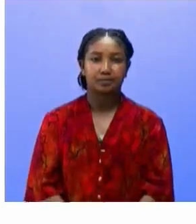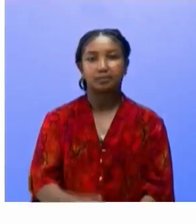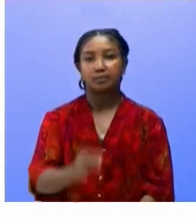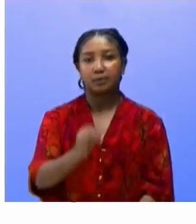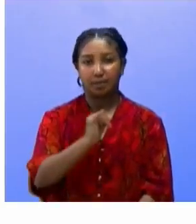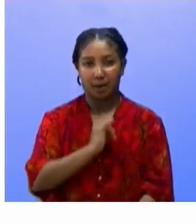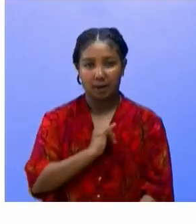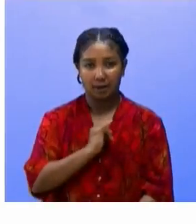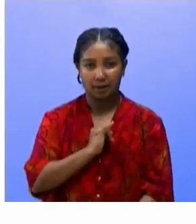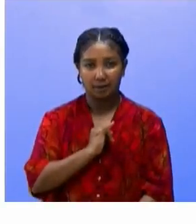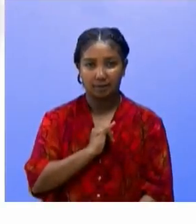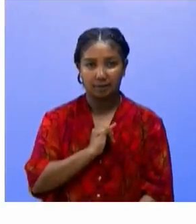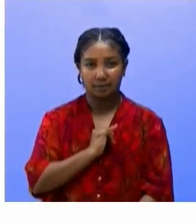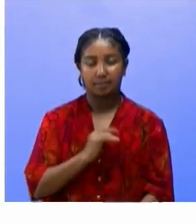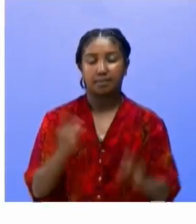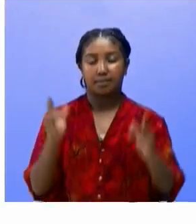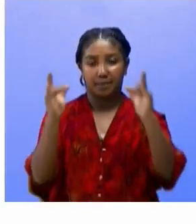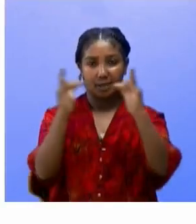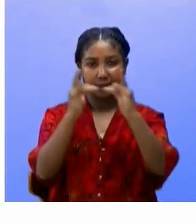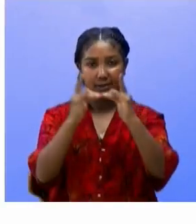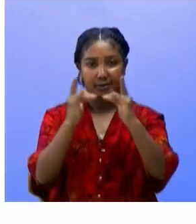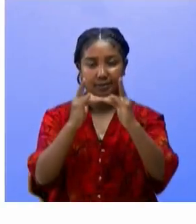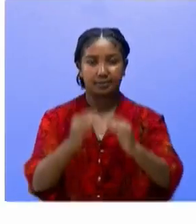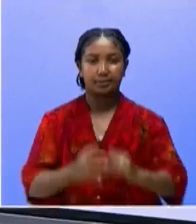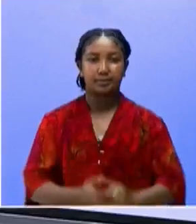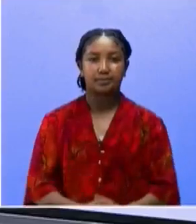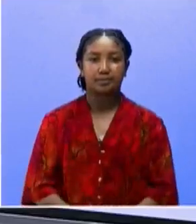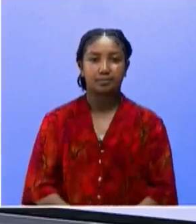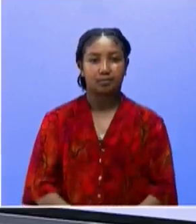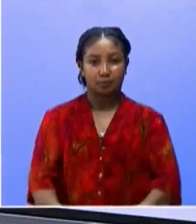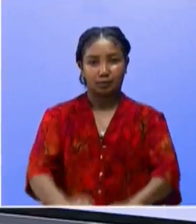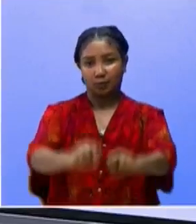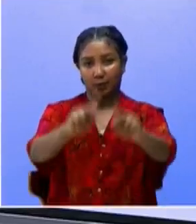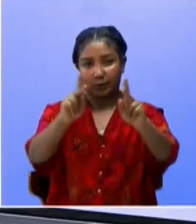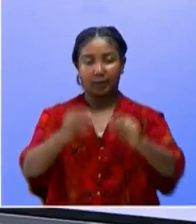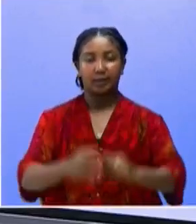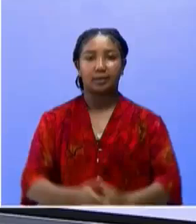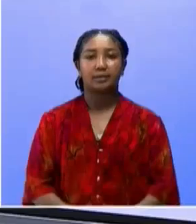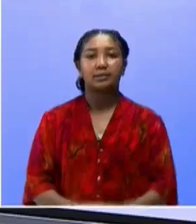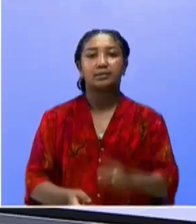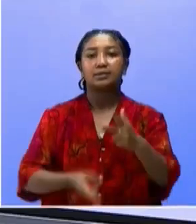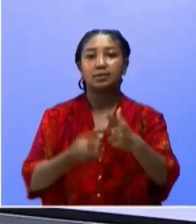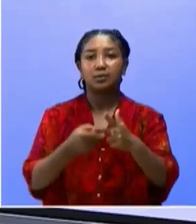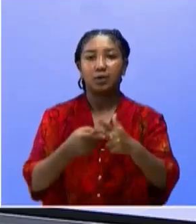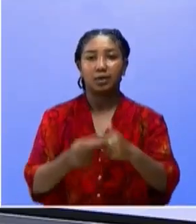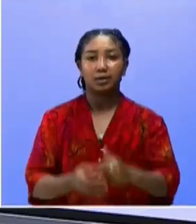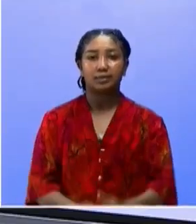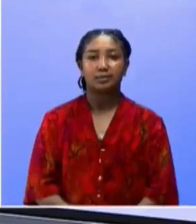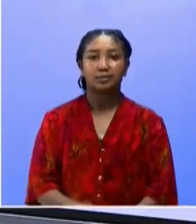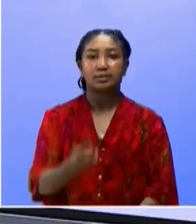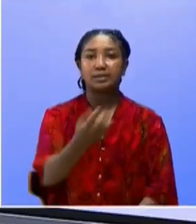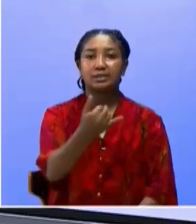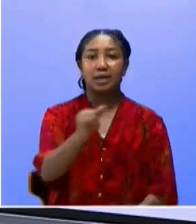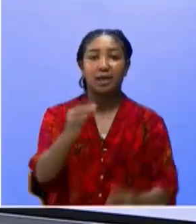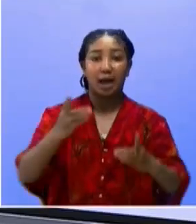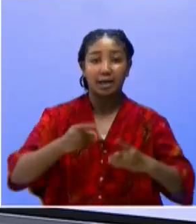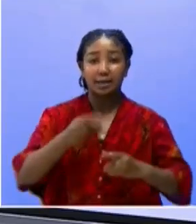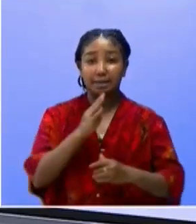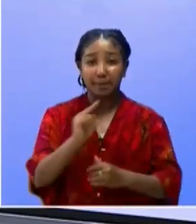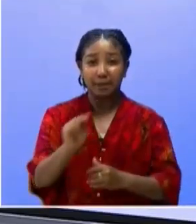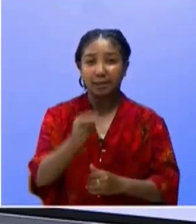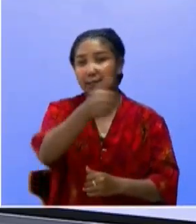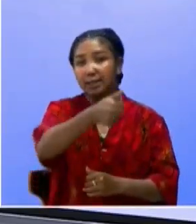my bed. Okay. The third one, they had been